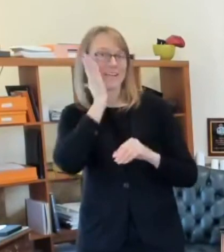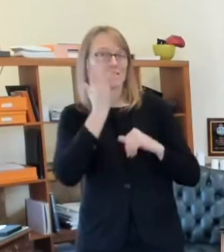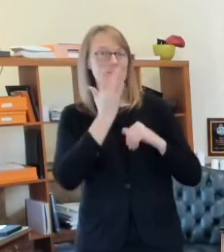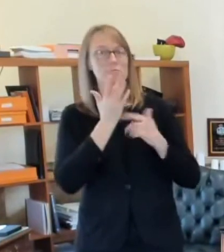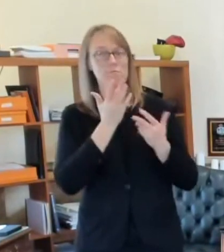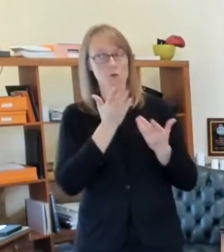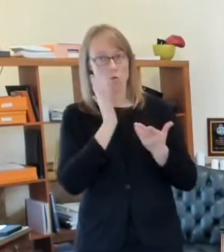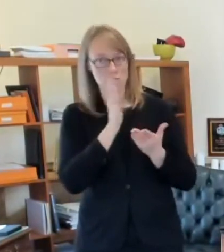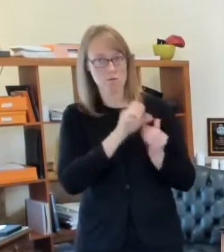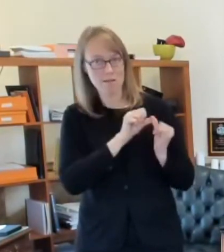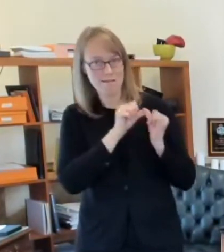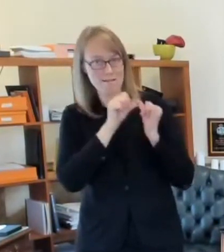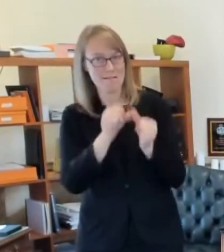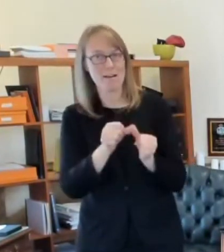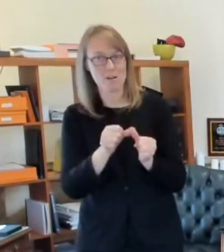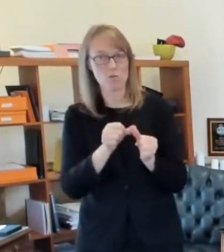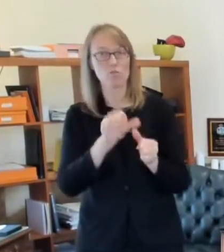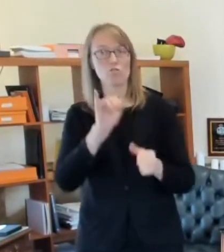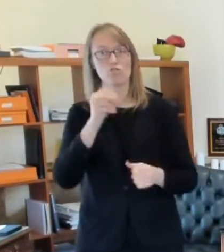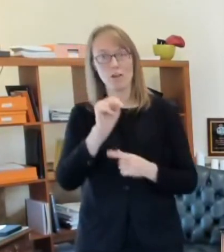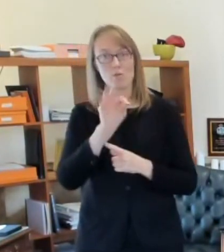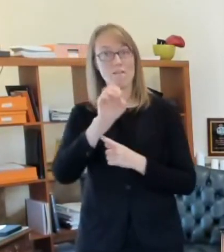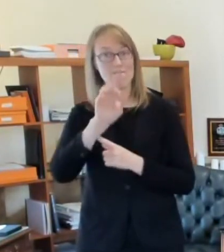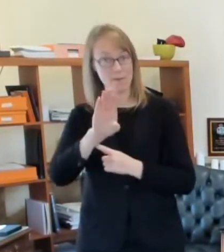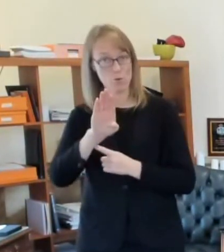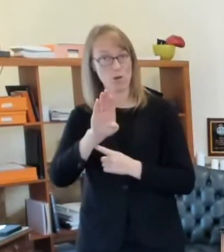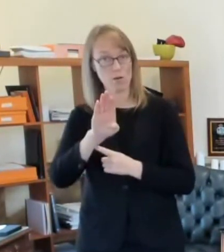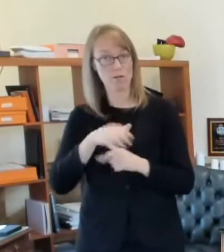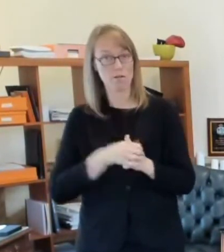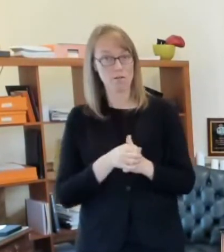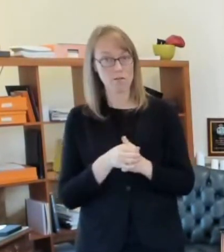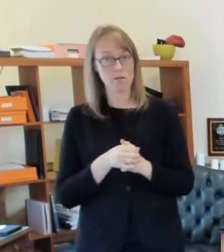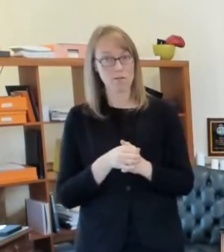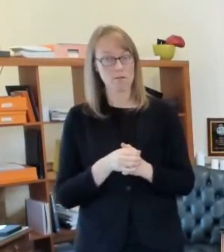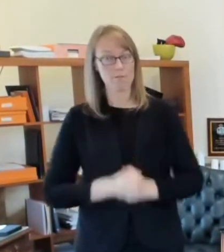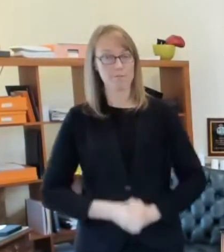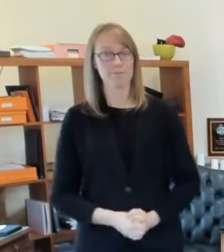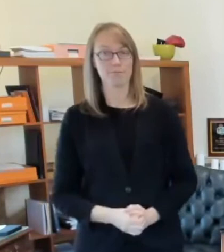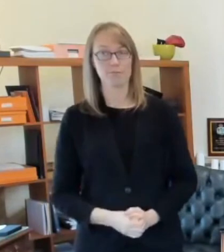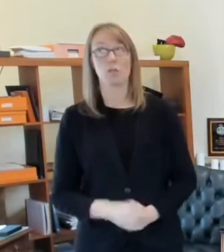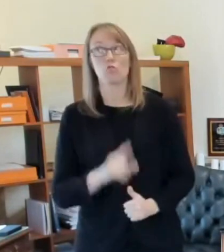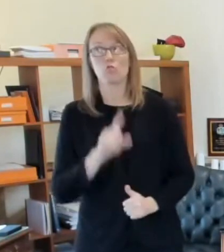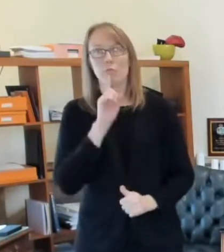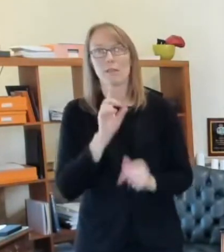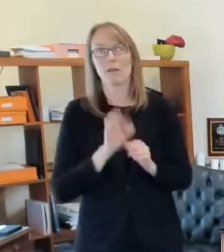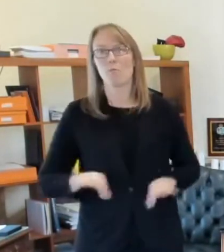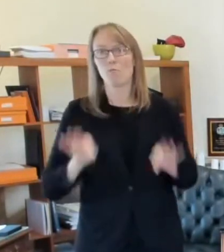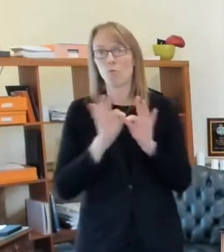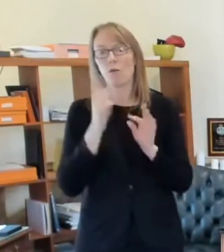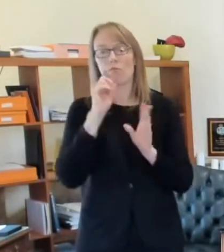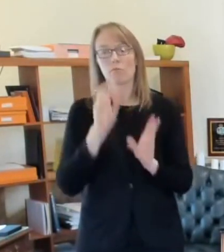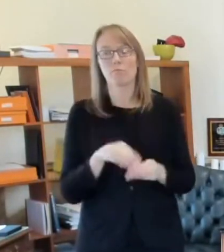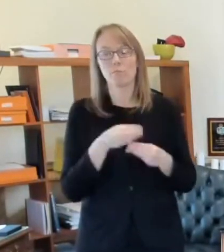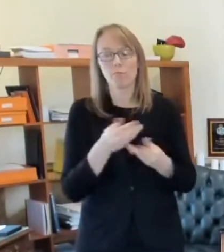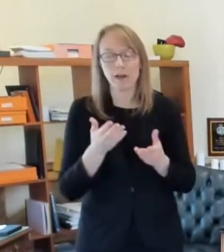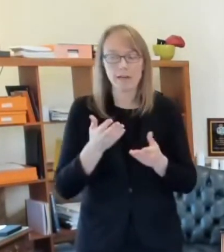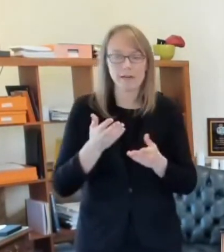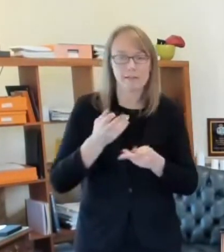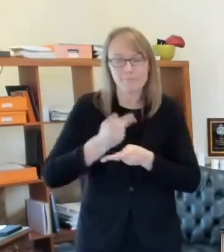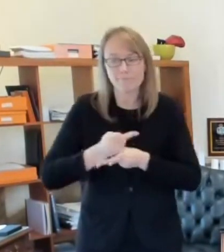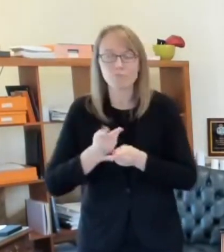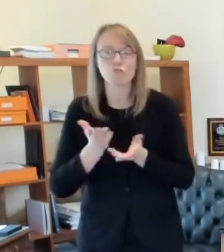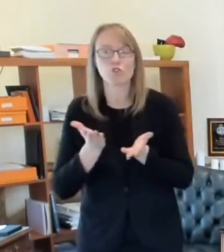December, January, February. And it's a very important component of providing services to our most